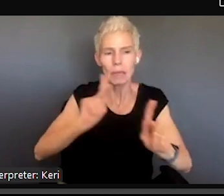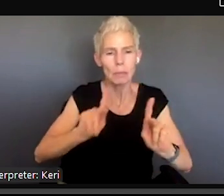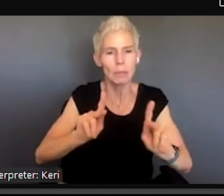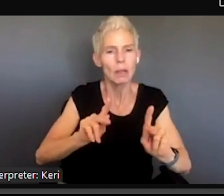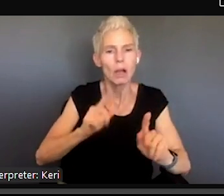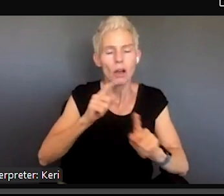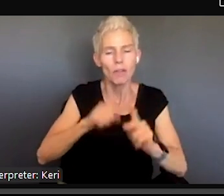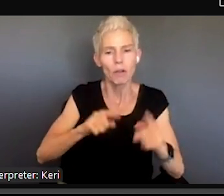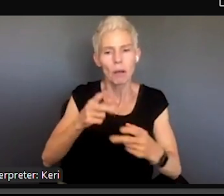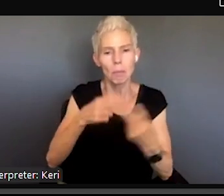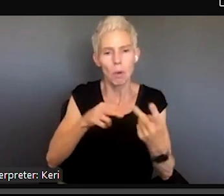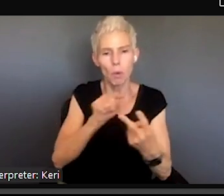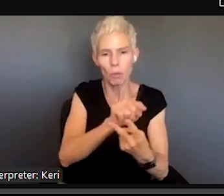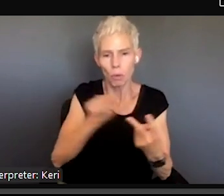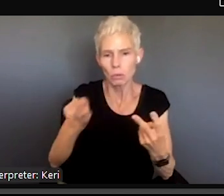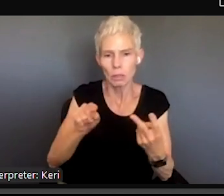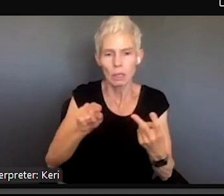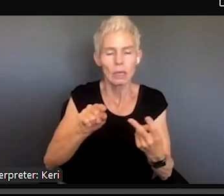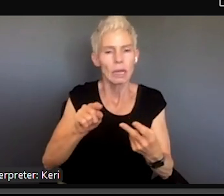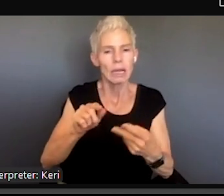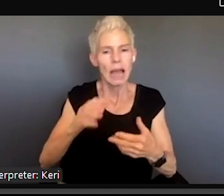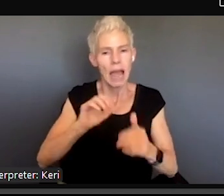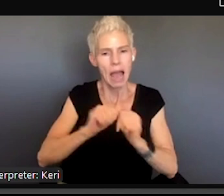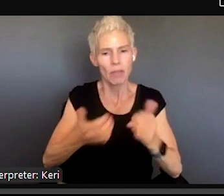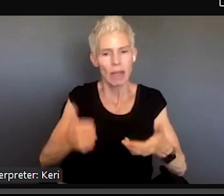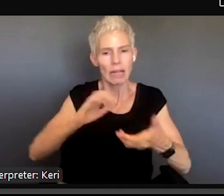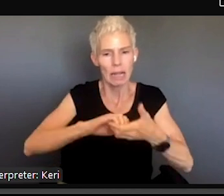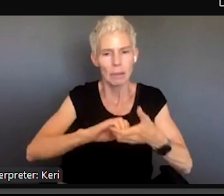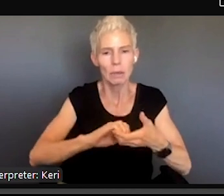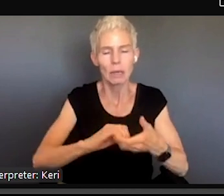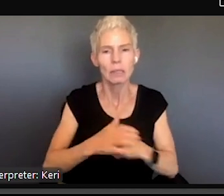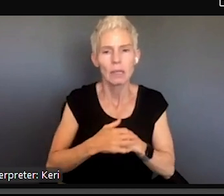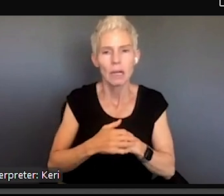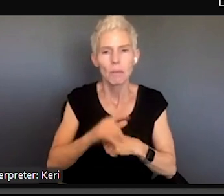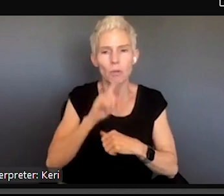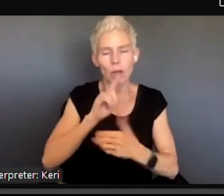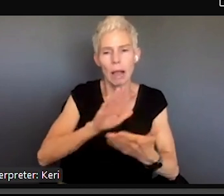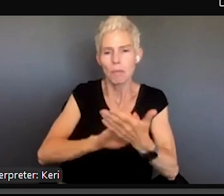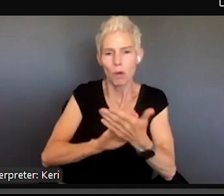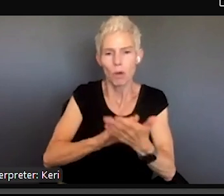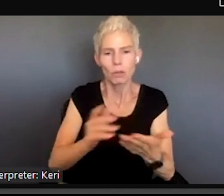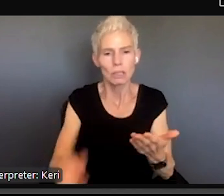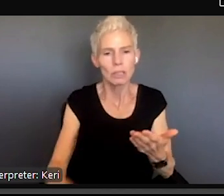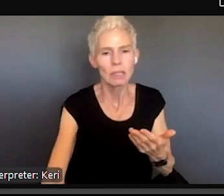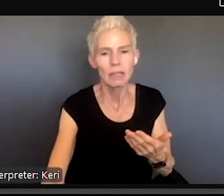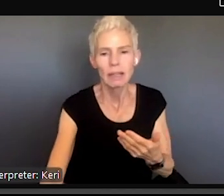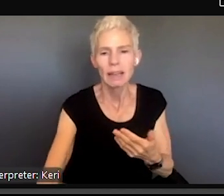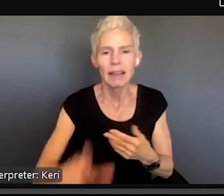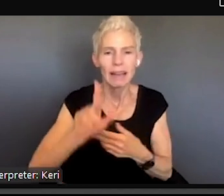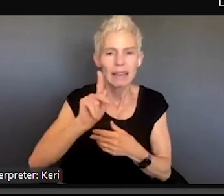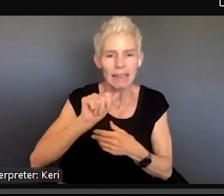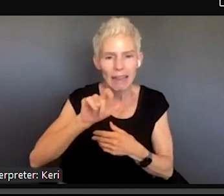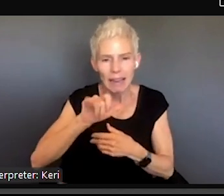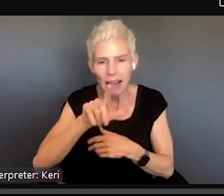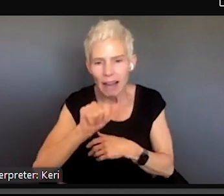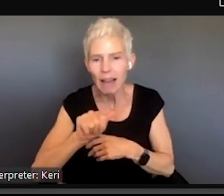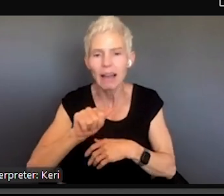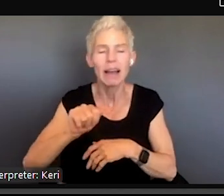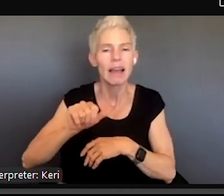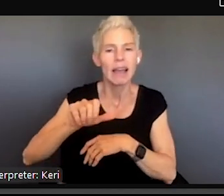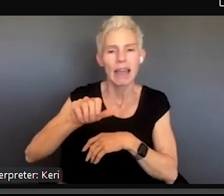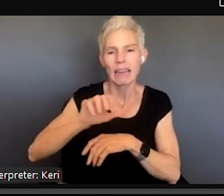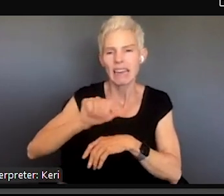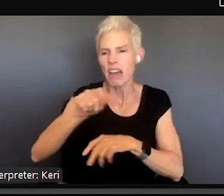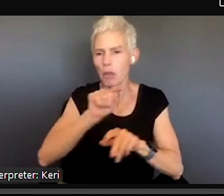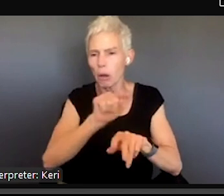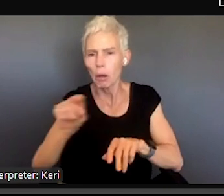both lines here today to actually talk about that collaboration. But I can do nothing but commend them for the help they're giving to citizens here in North Carolina, but also